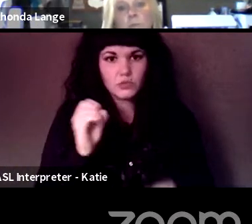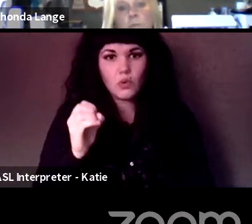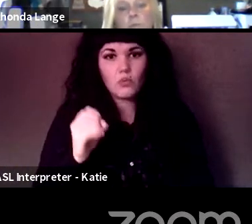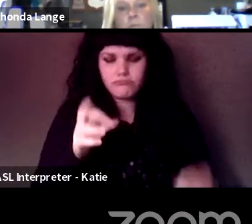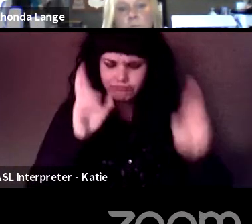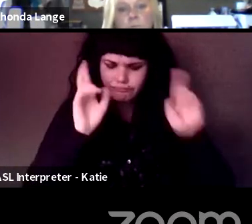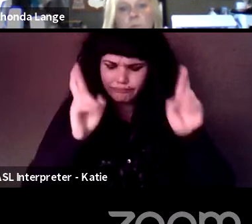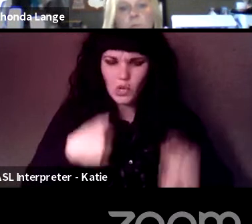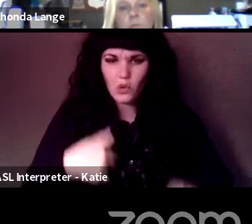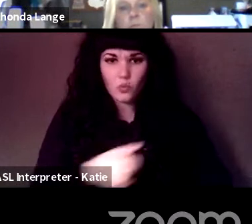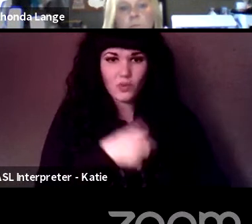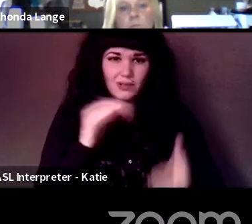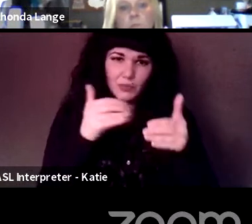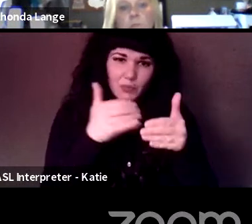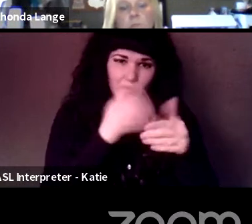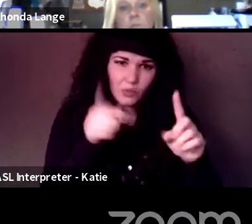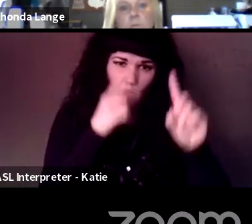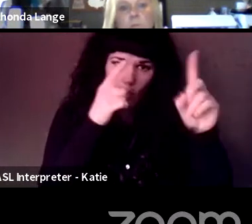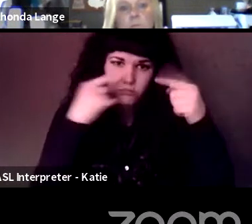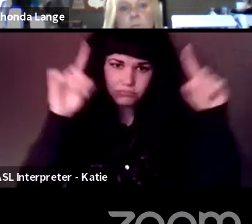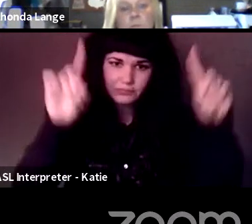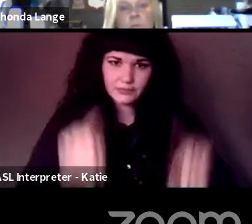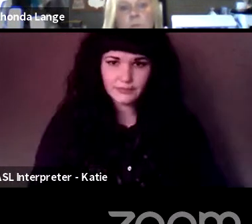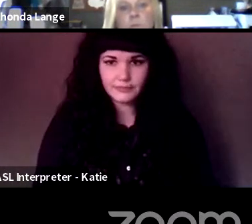getting close to the goal in sight.